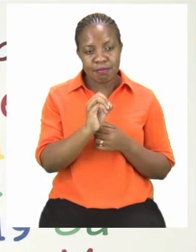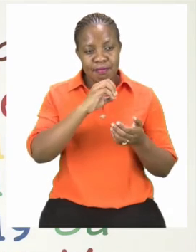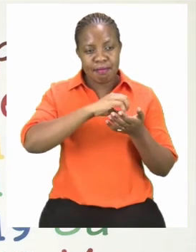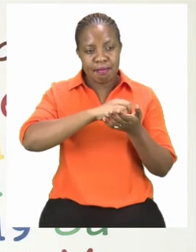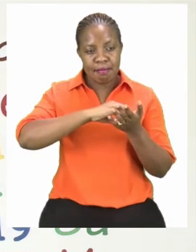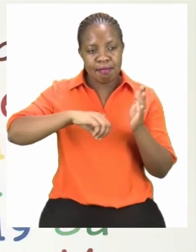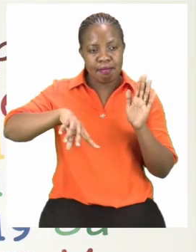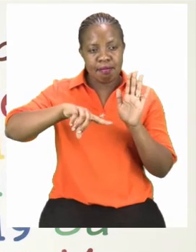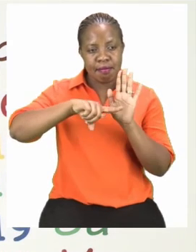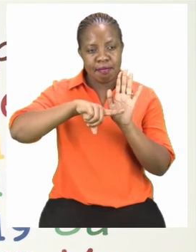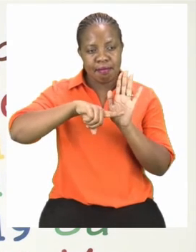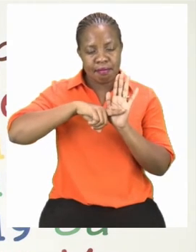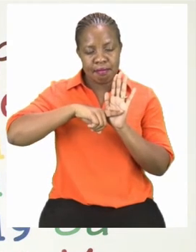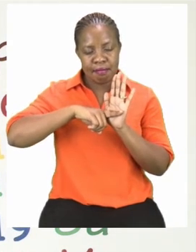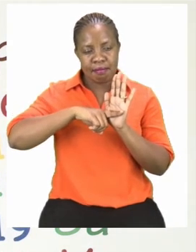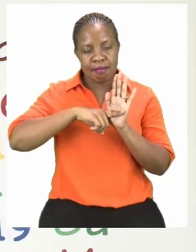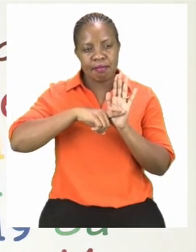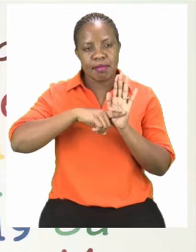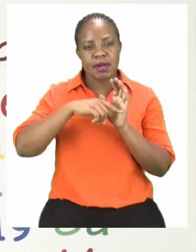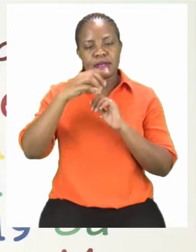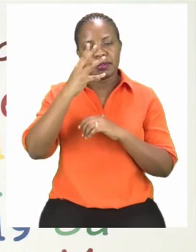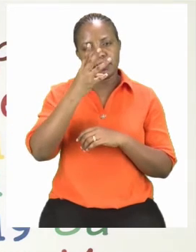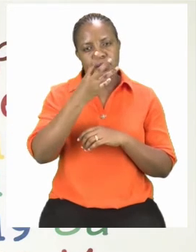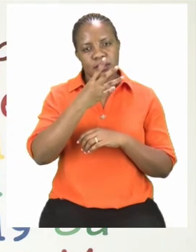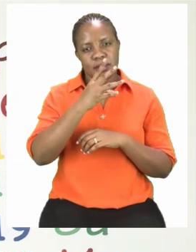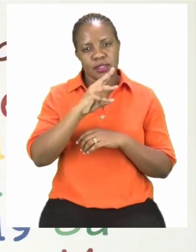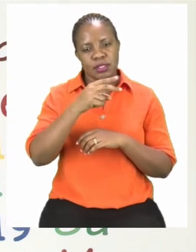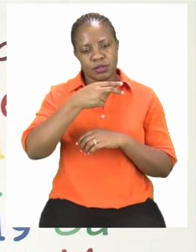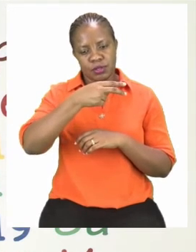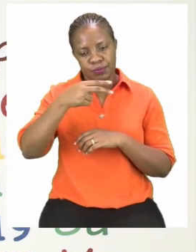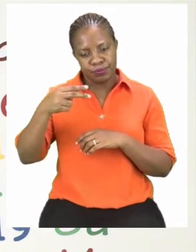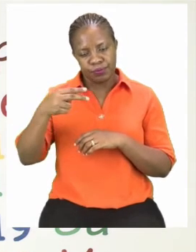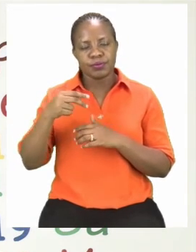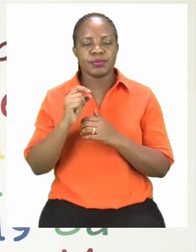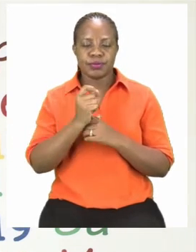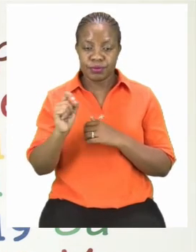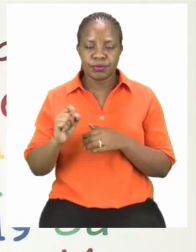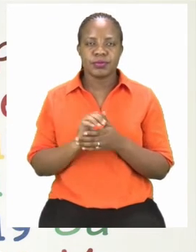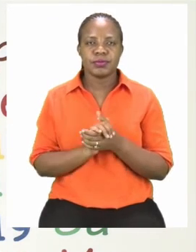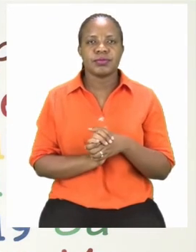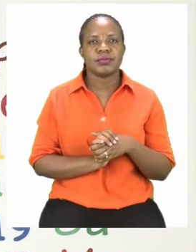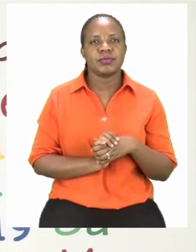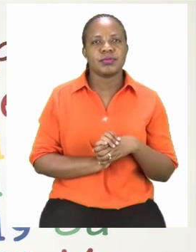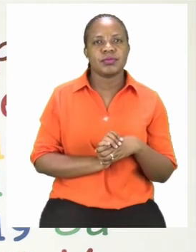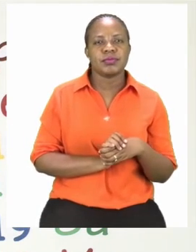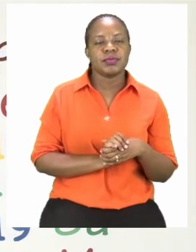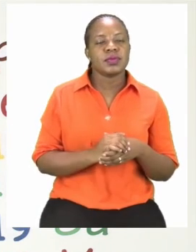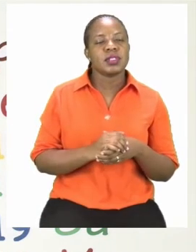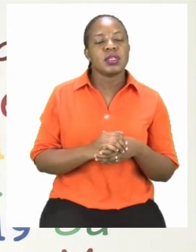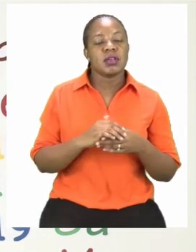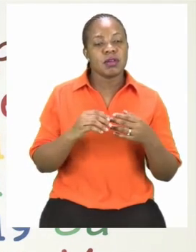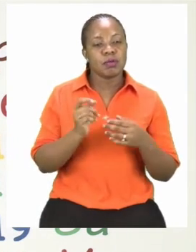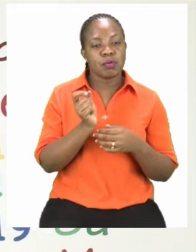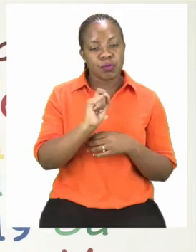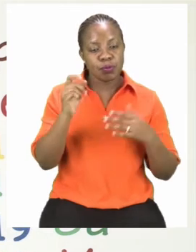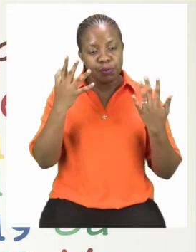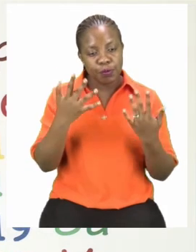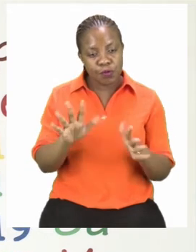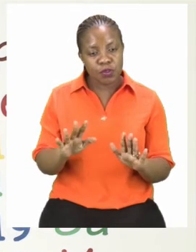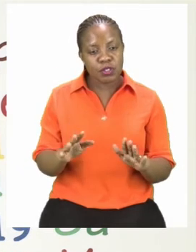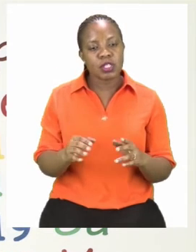and culture. And before we do anything, boys and girls, it's very important for